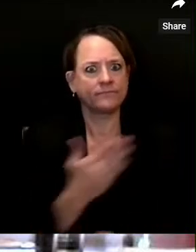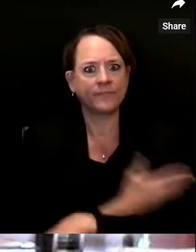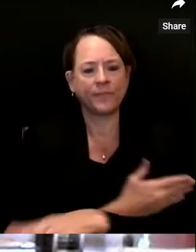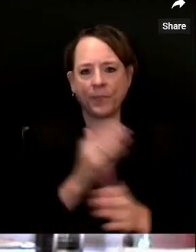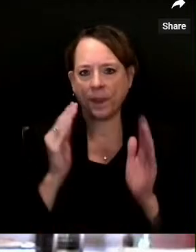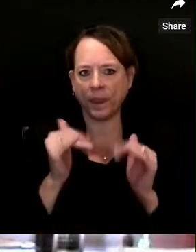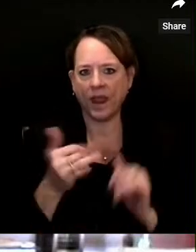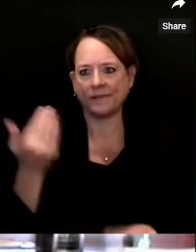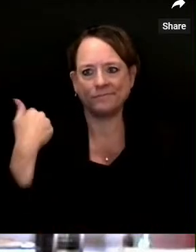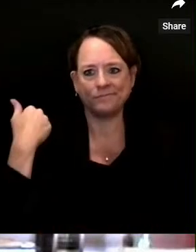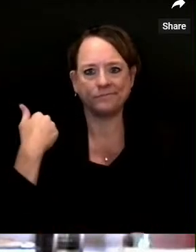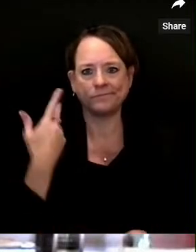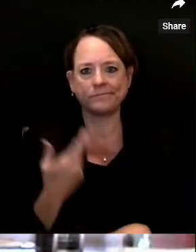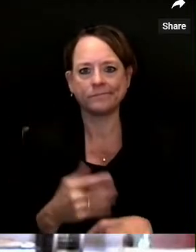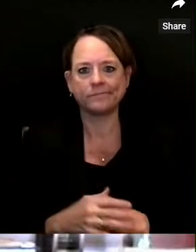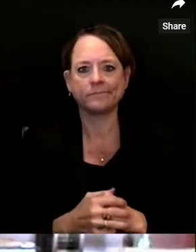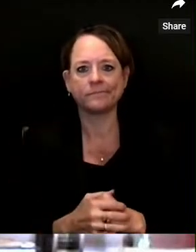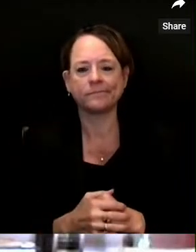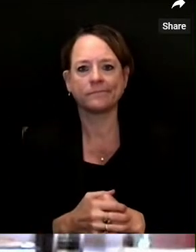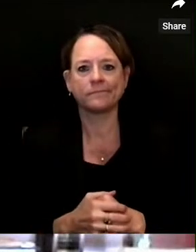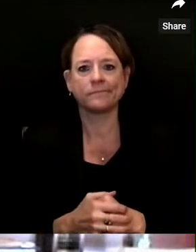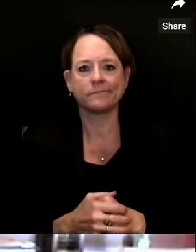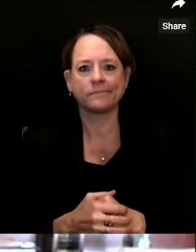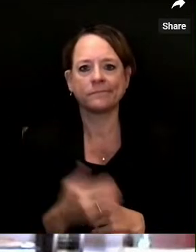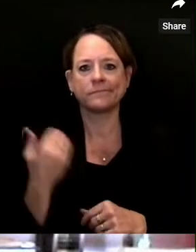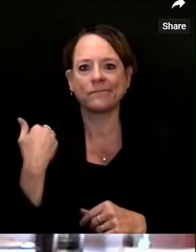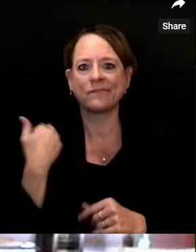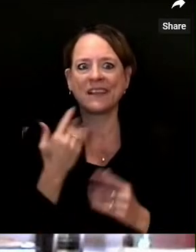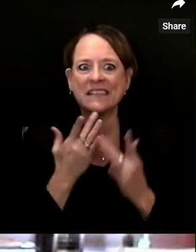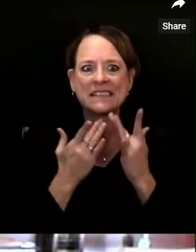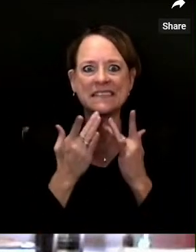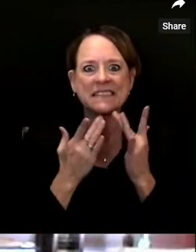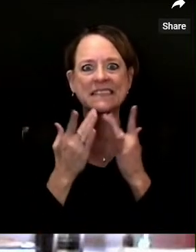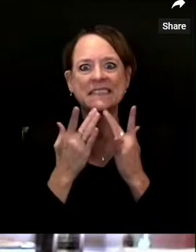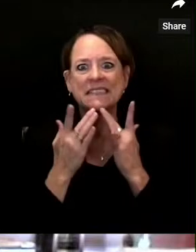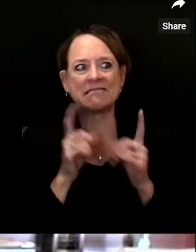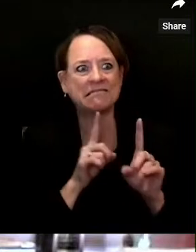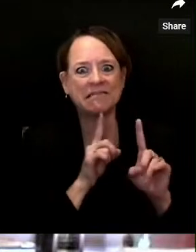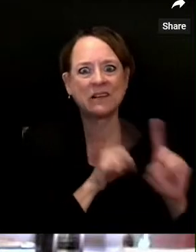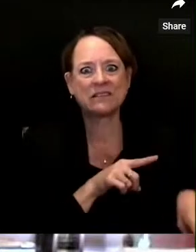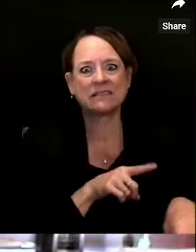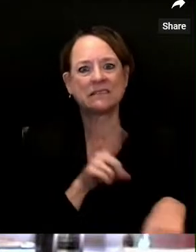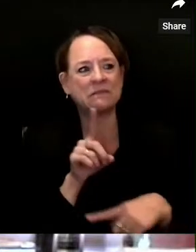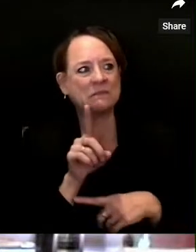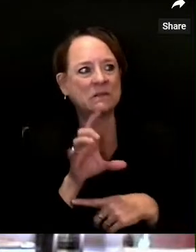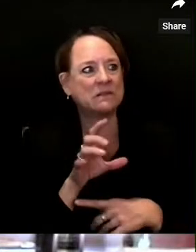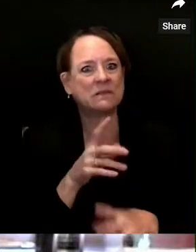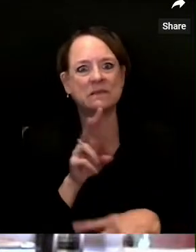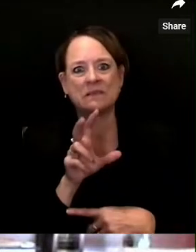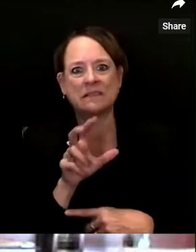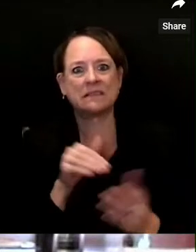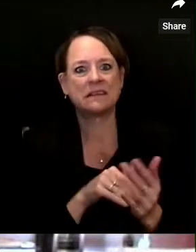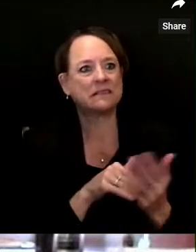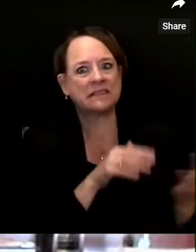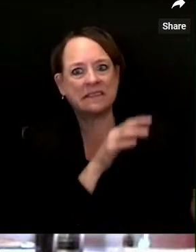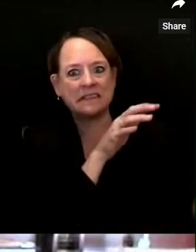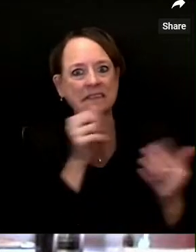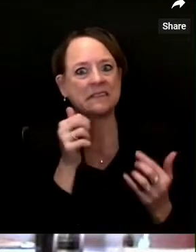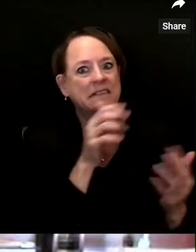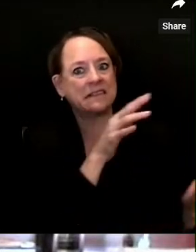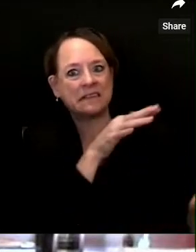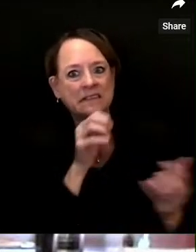were ordering hundreds of thousands of doses per week and only able to get 70,000 just because of the